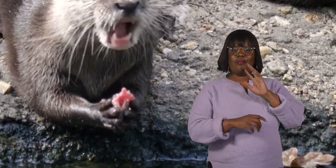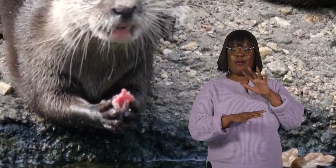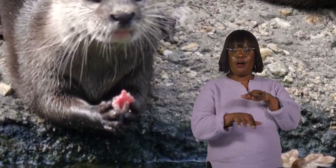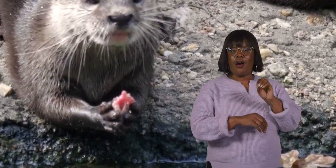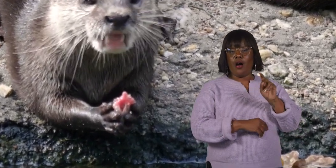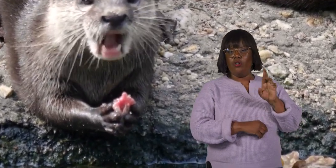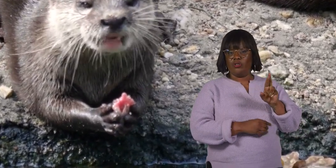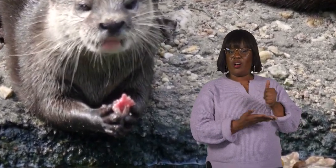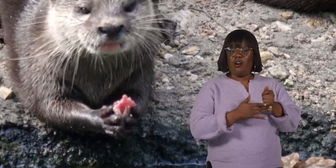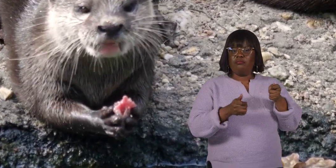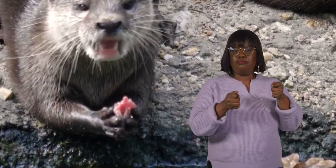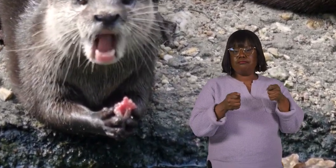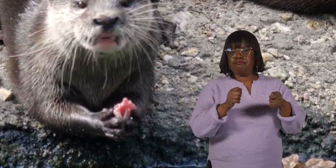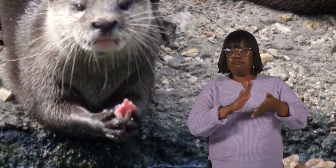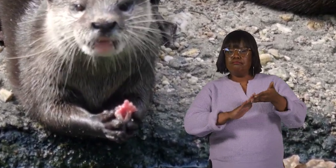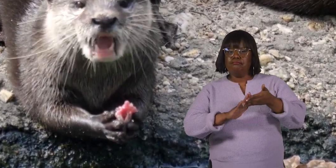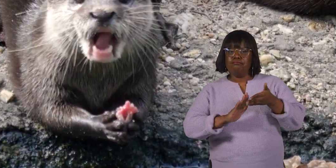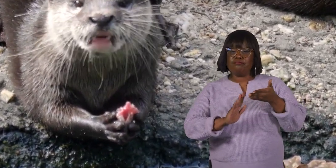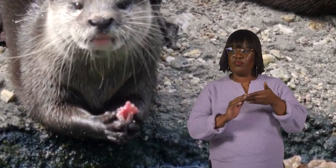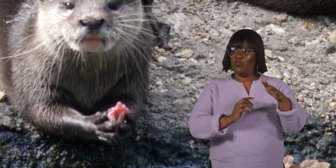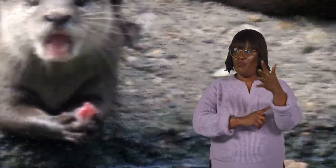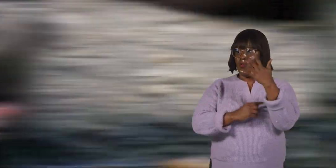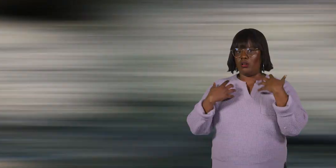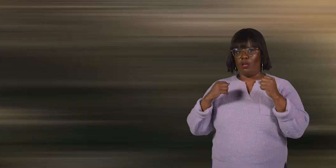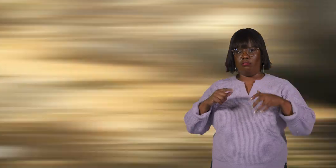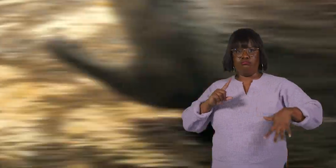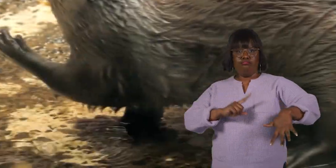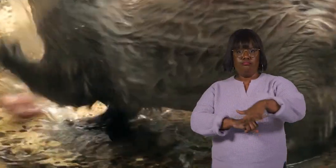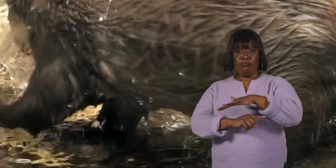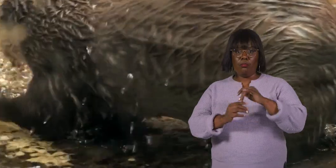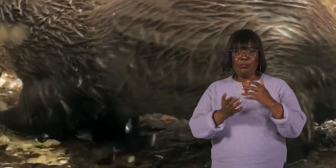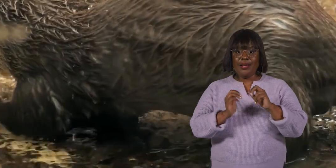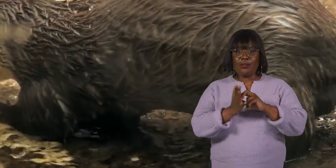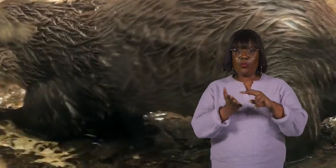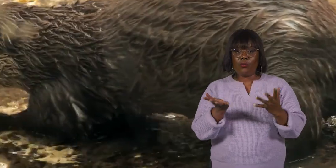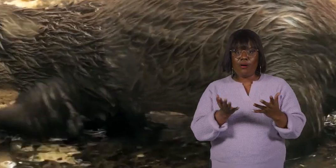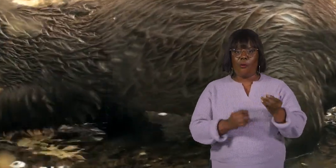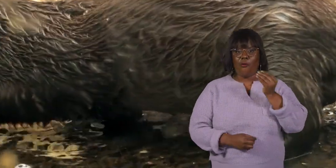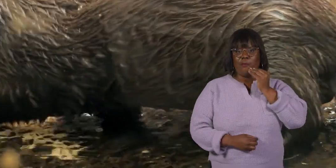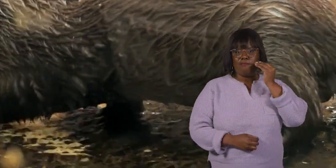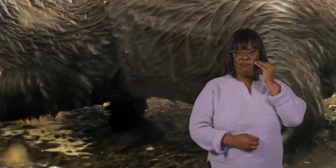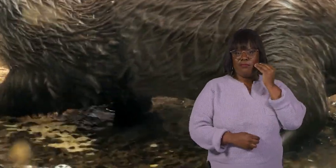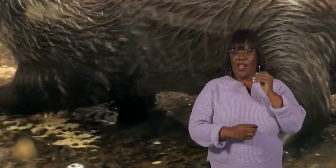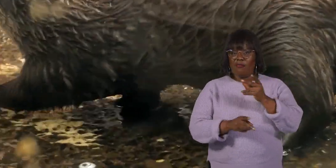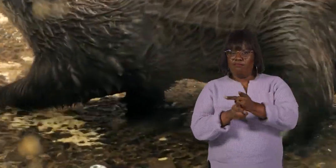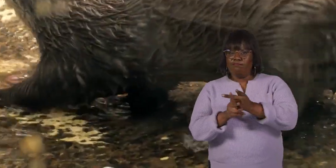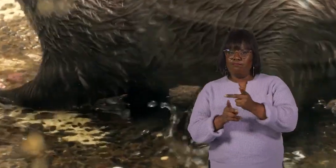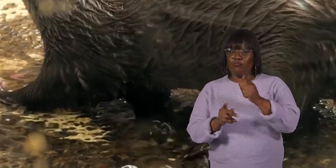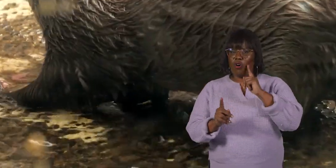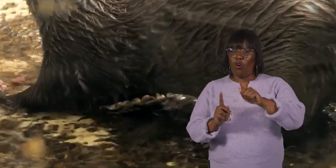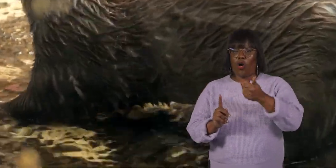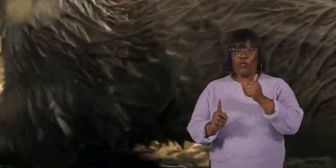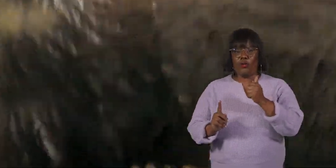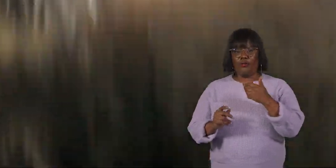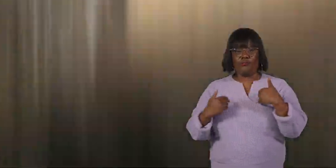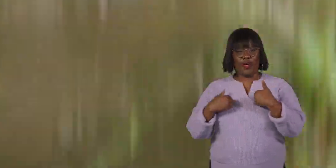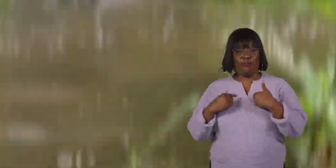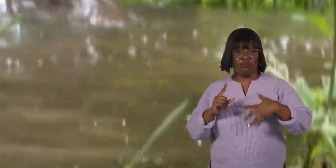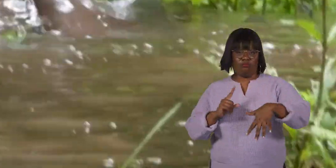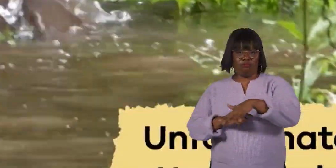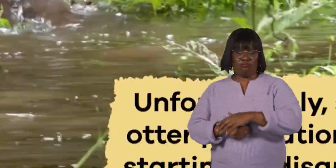sea otters help maintain the health of the kelp forests, which provide homes for many other marine creatures.